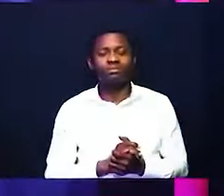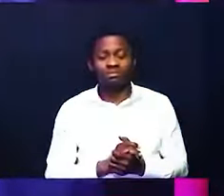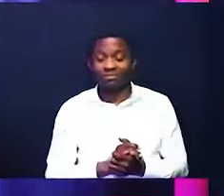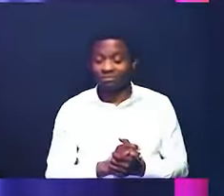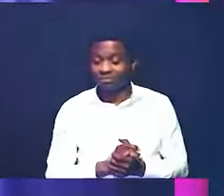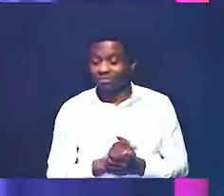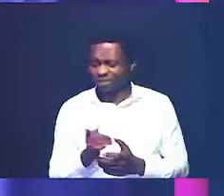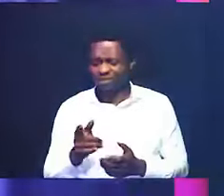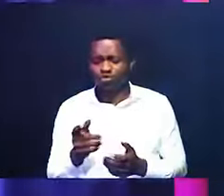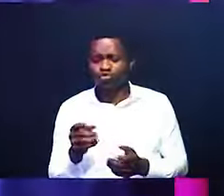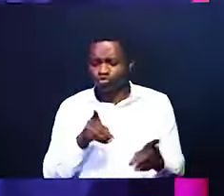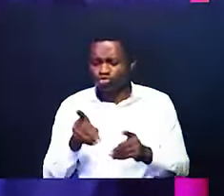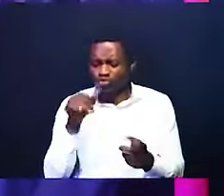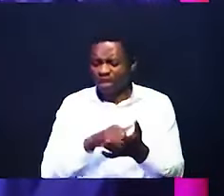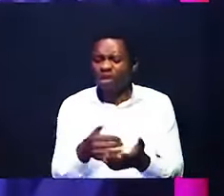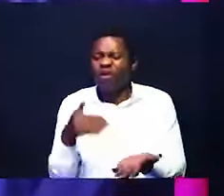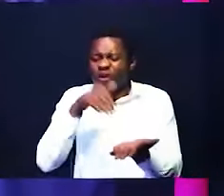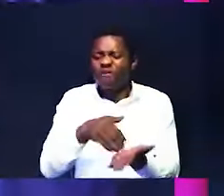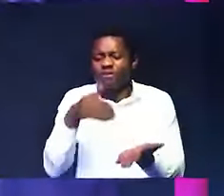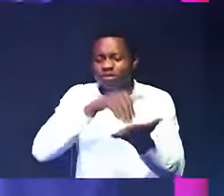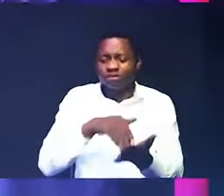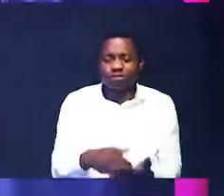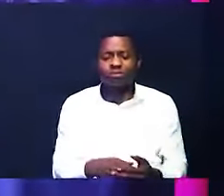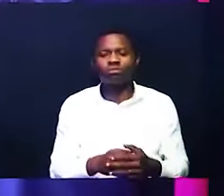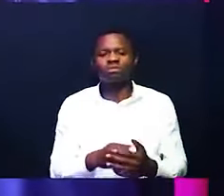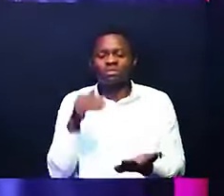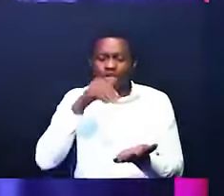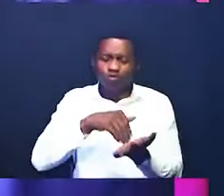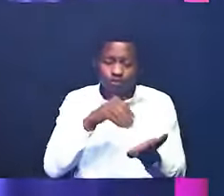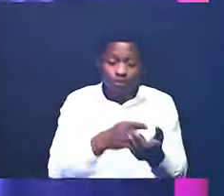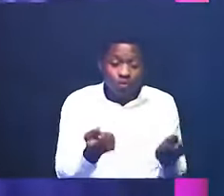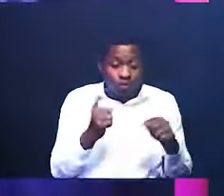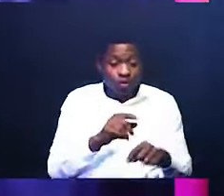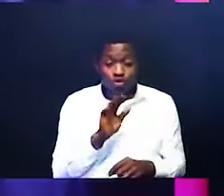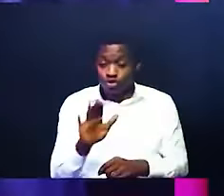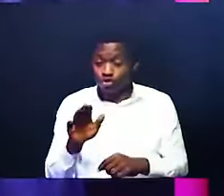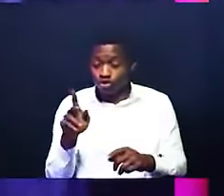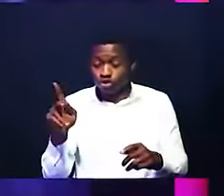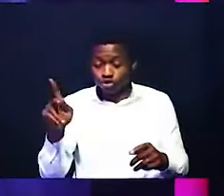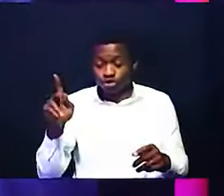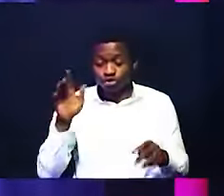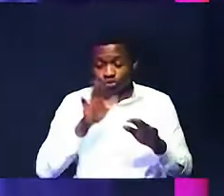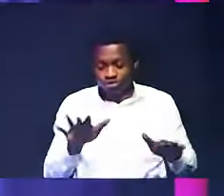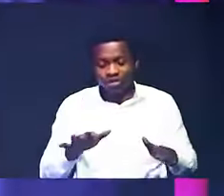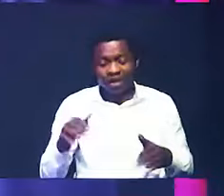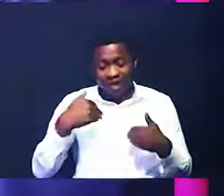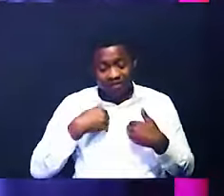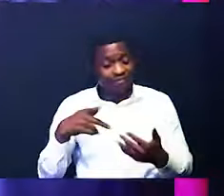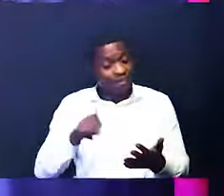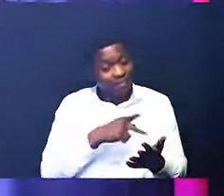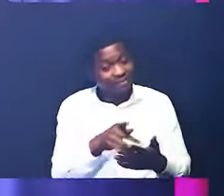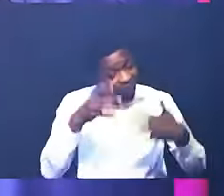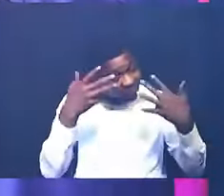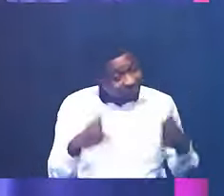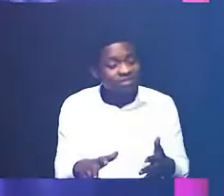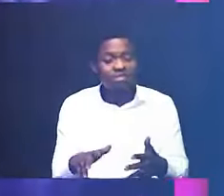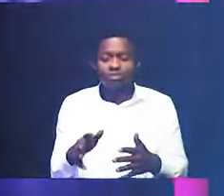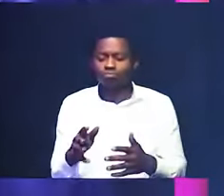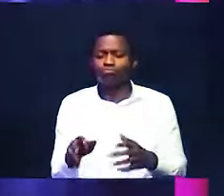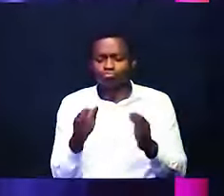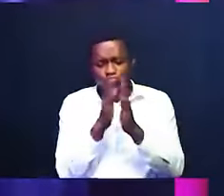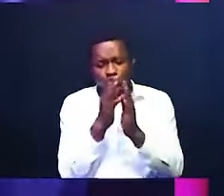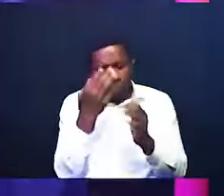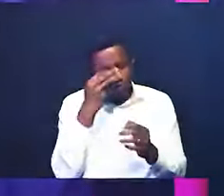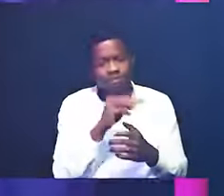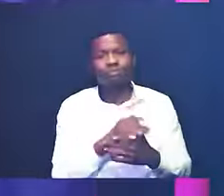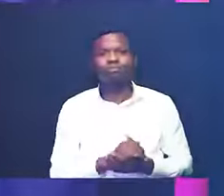regular practice. Na na e yadia debia oye. By this righteous man. Otini nini adi ono no. Now he was a